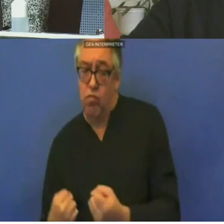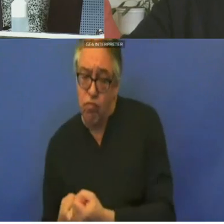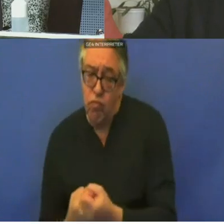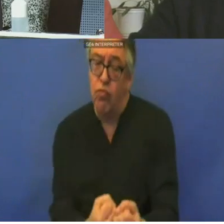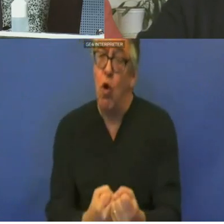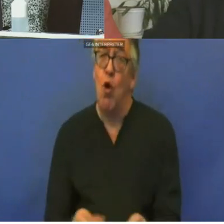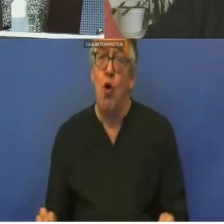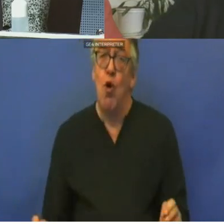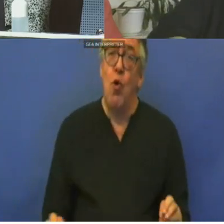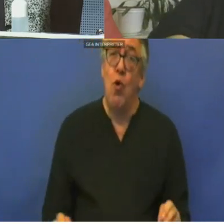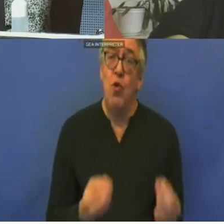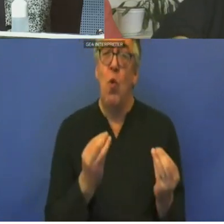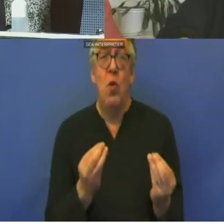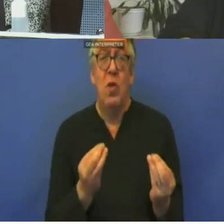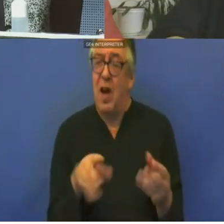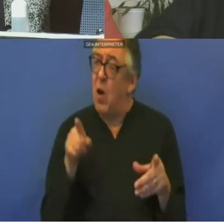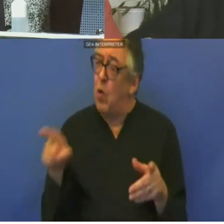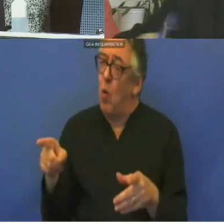difficulties.